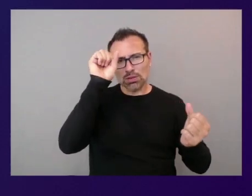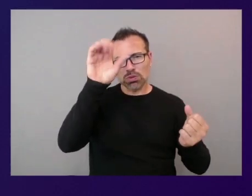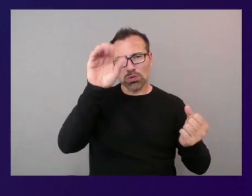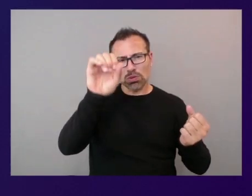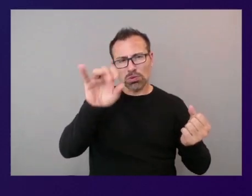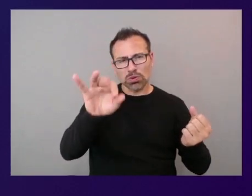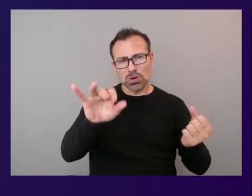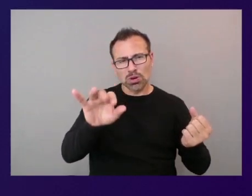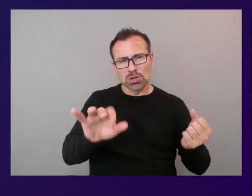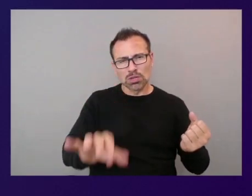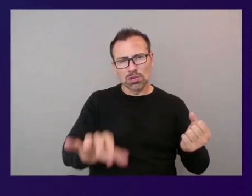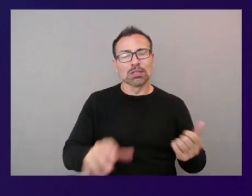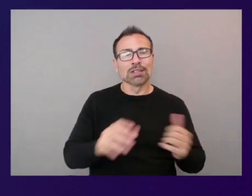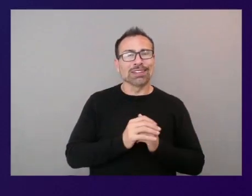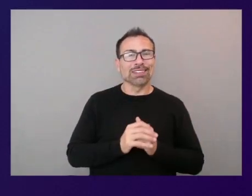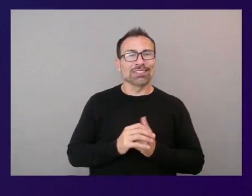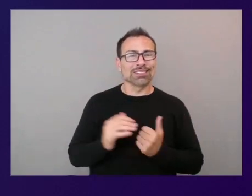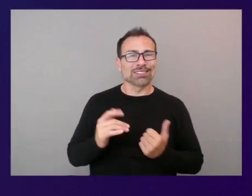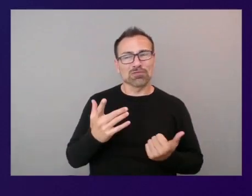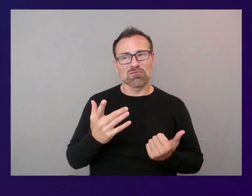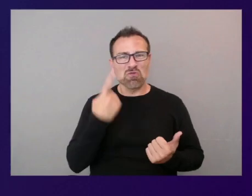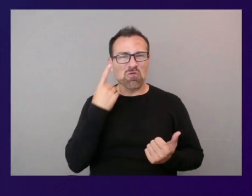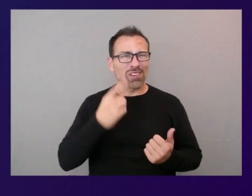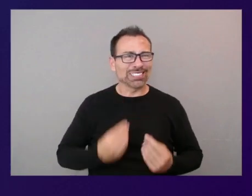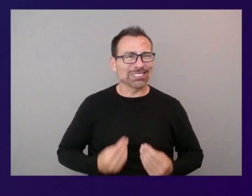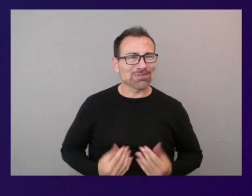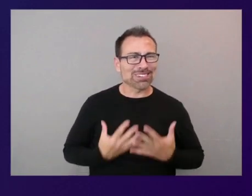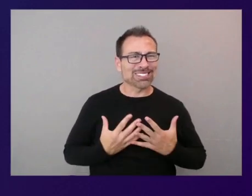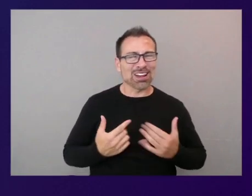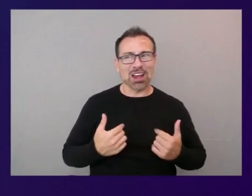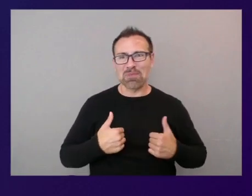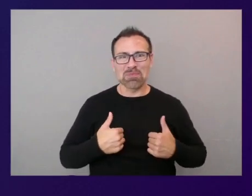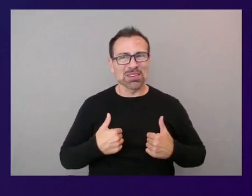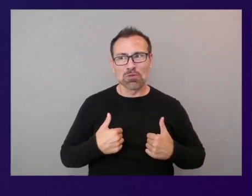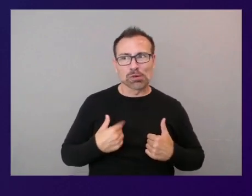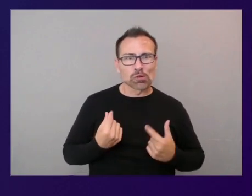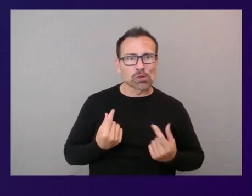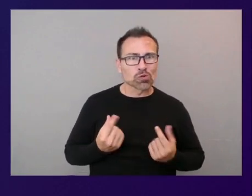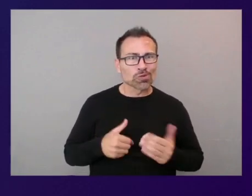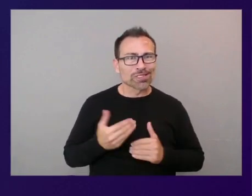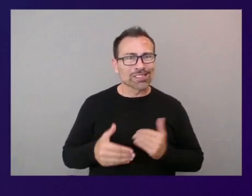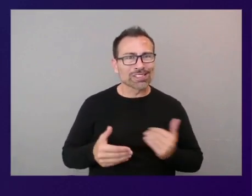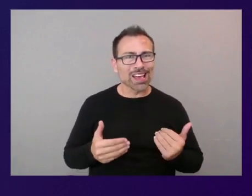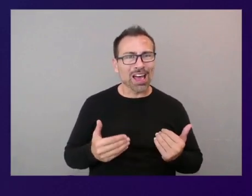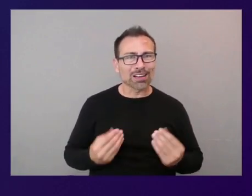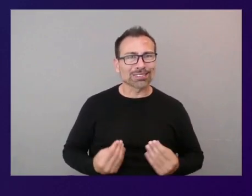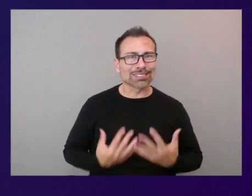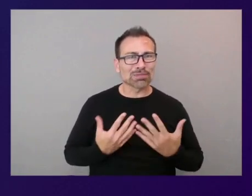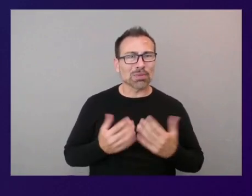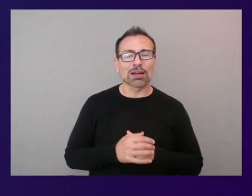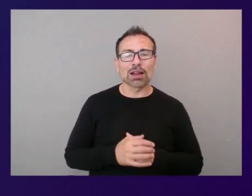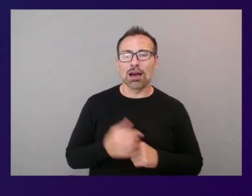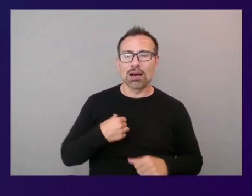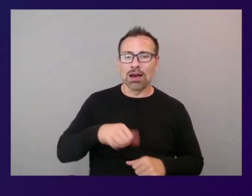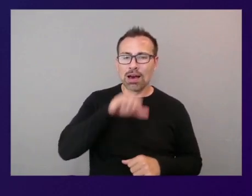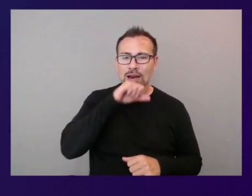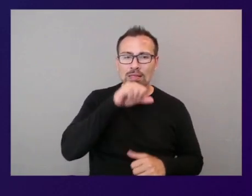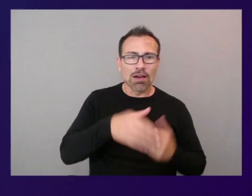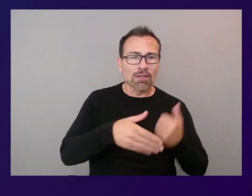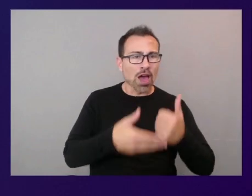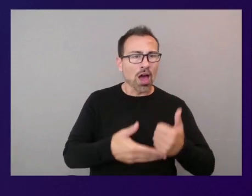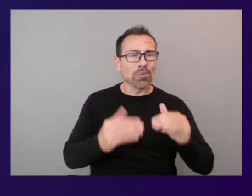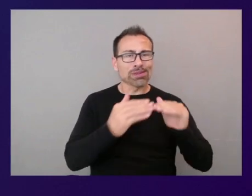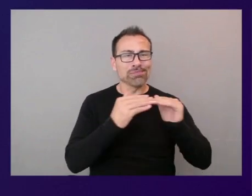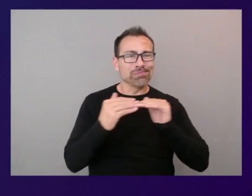get inspiration on, what I want to work on next. I love helping my peers. I love being helped by